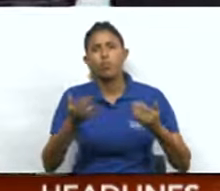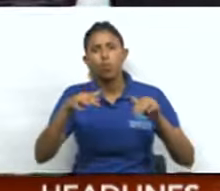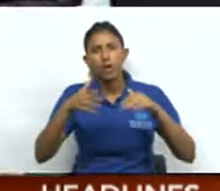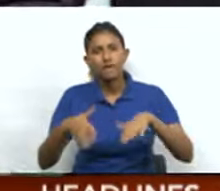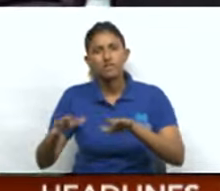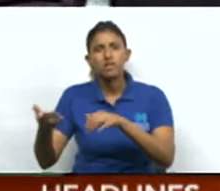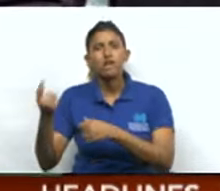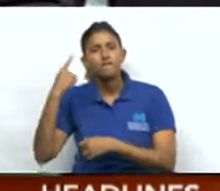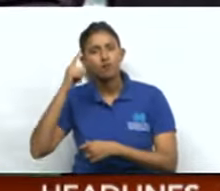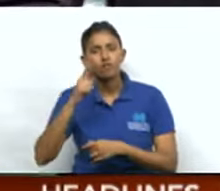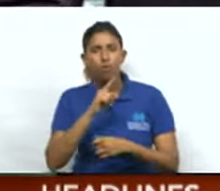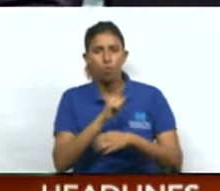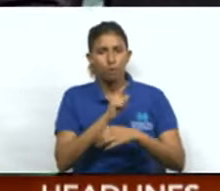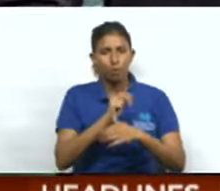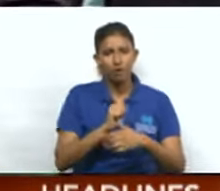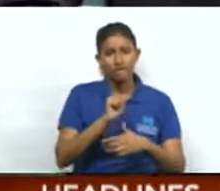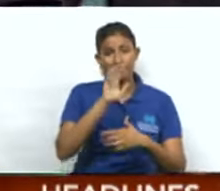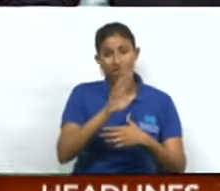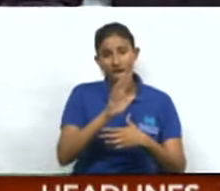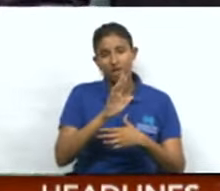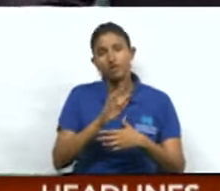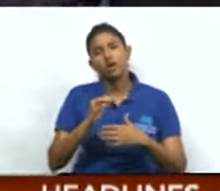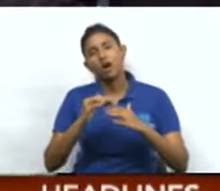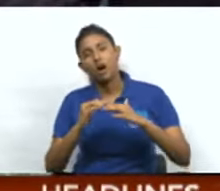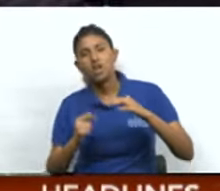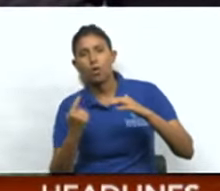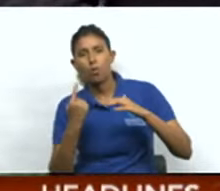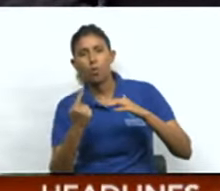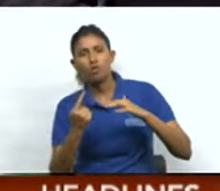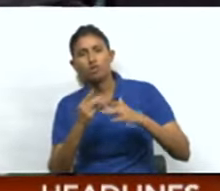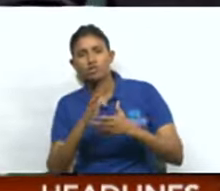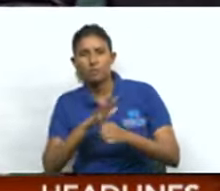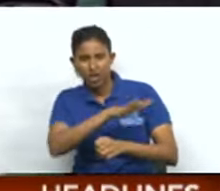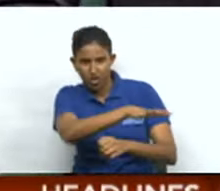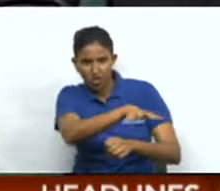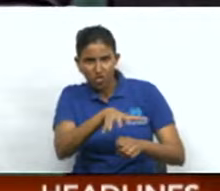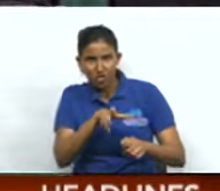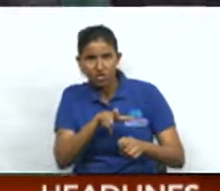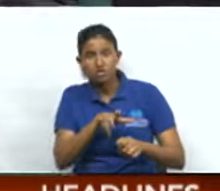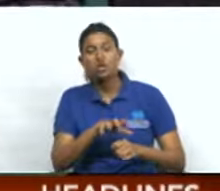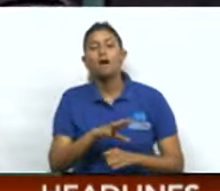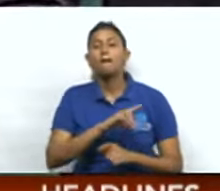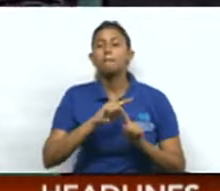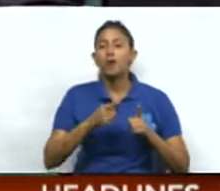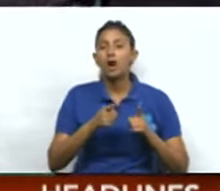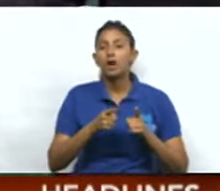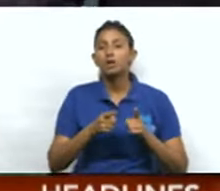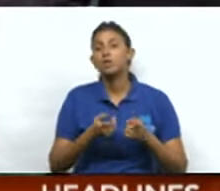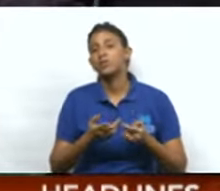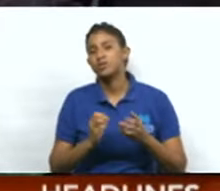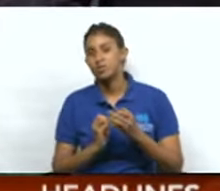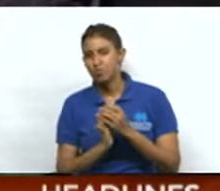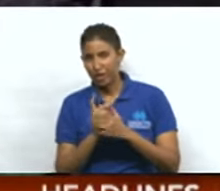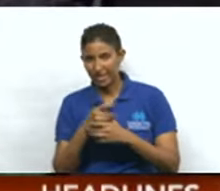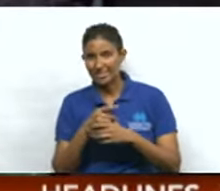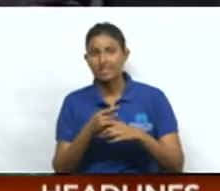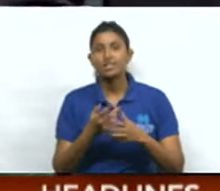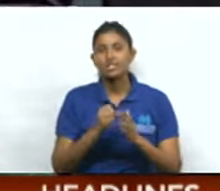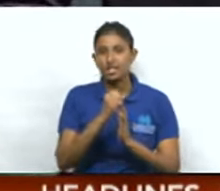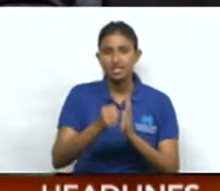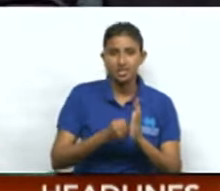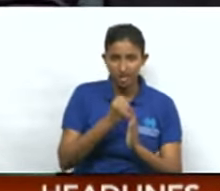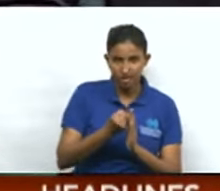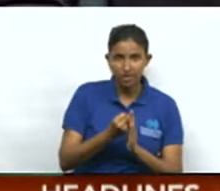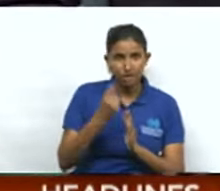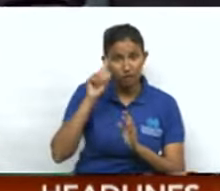waters, less than 1 meter in sheltered areas. Spring tides have ended, but it could get some choppy conditions out in our open oceans,